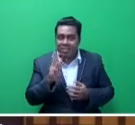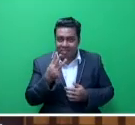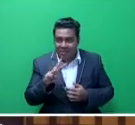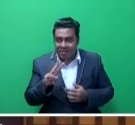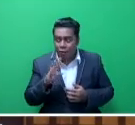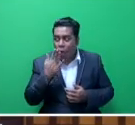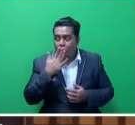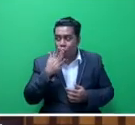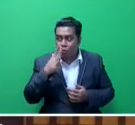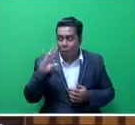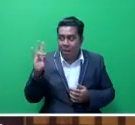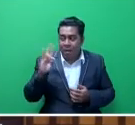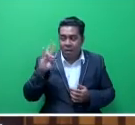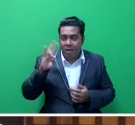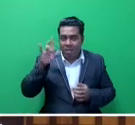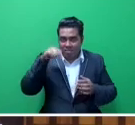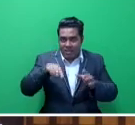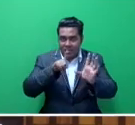words,